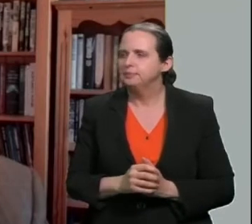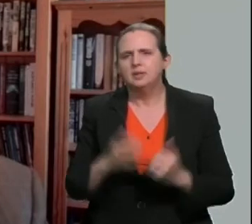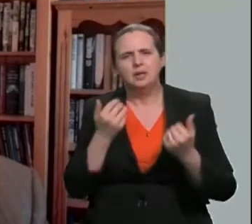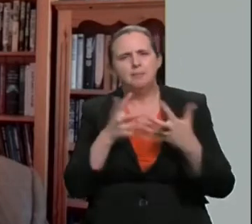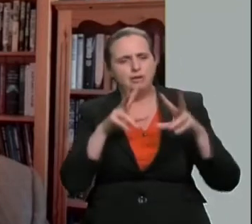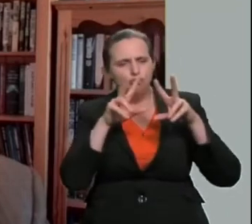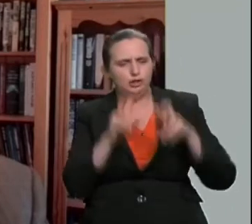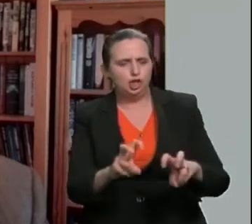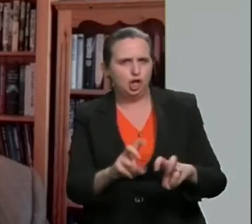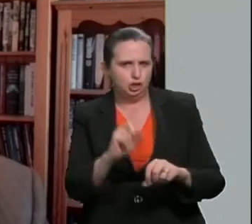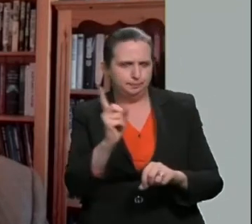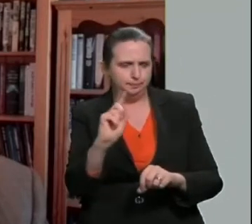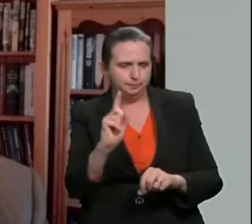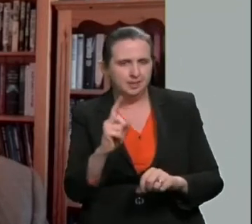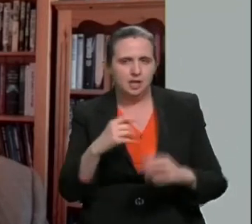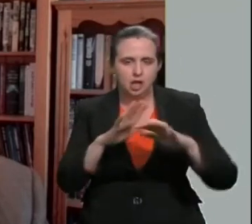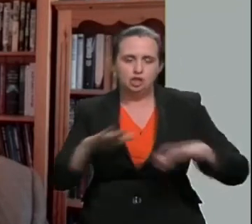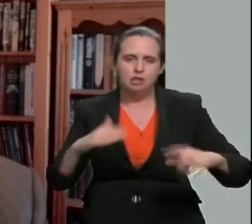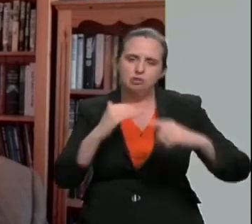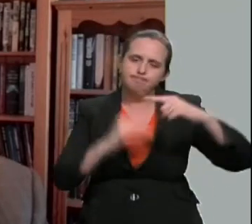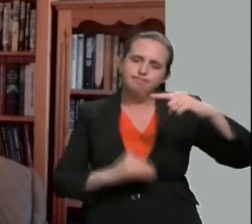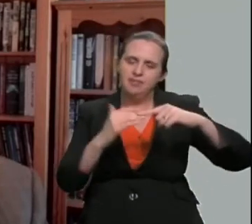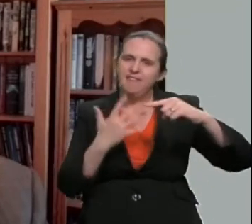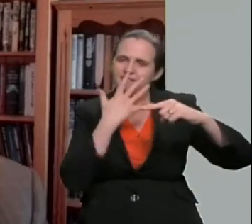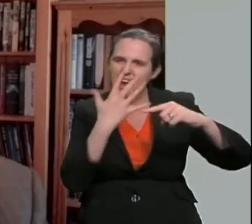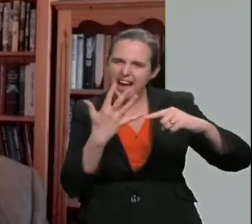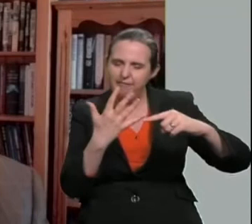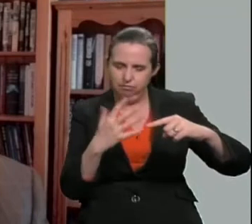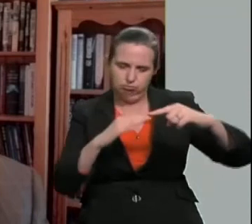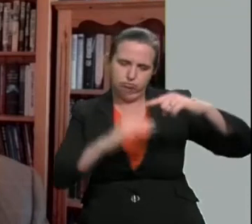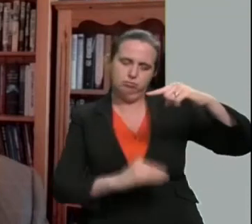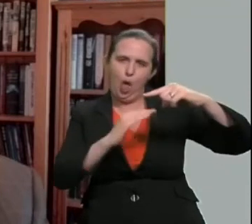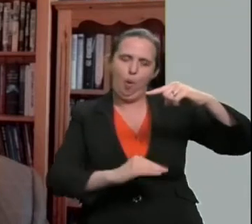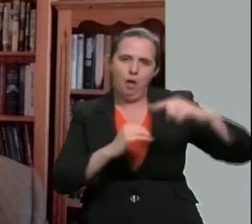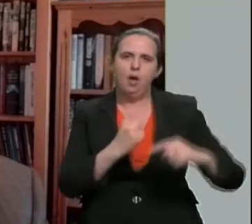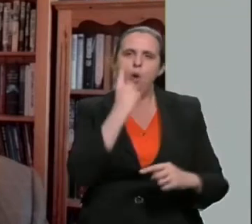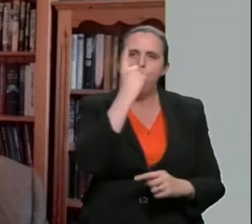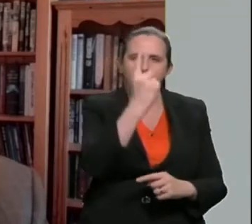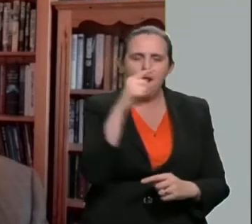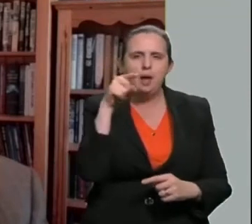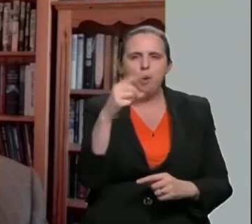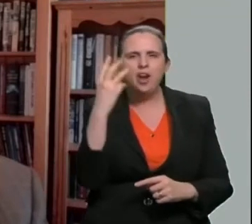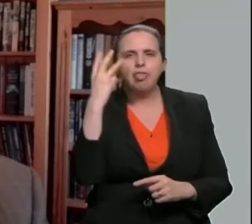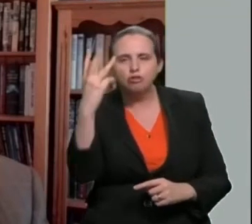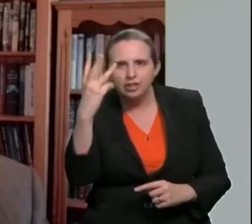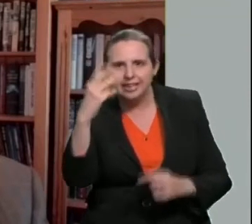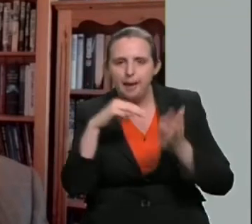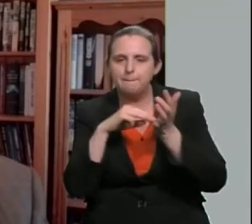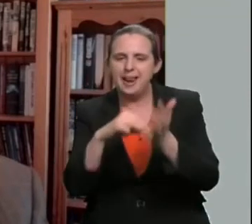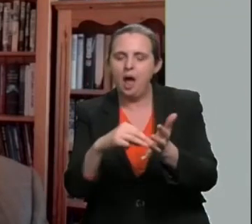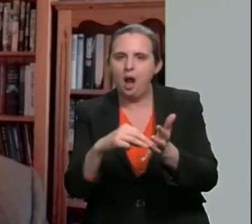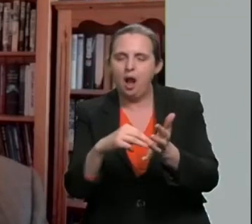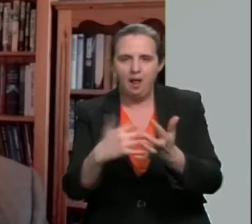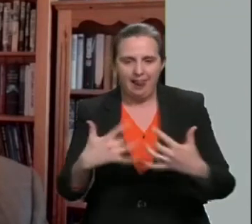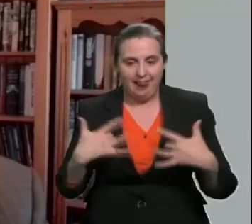million children under 5 are living in poverty in the United Kingdom. This is a truly shocking figure that should make this Tory